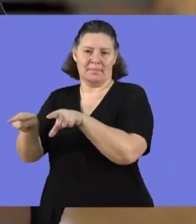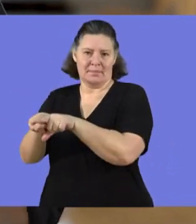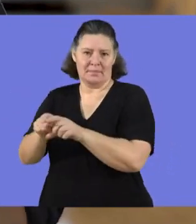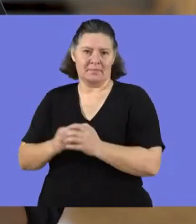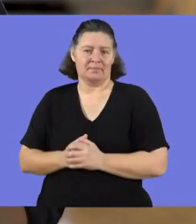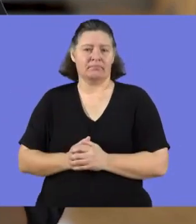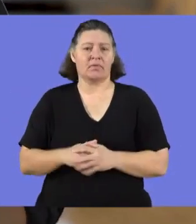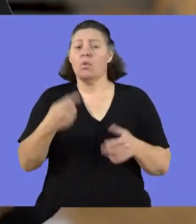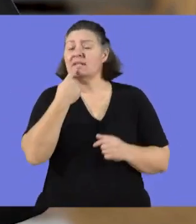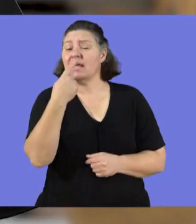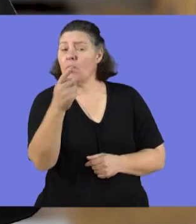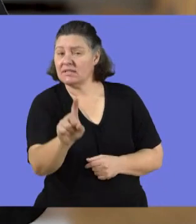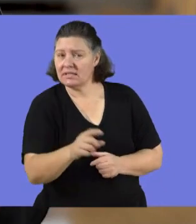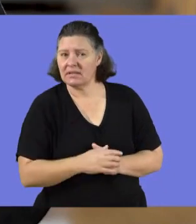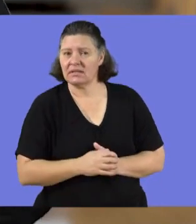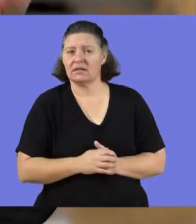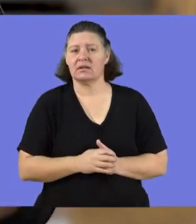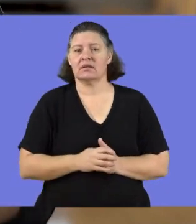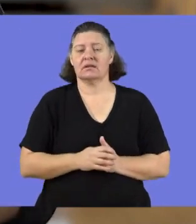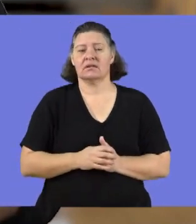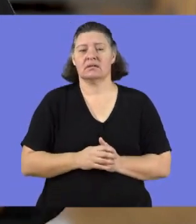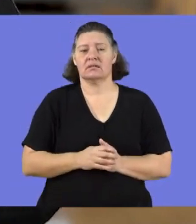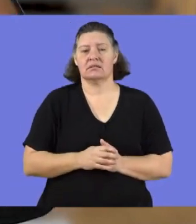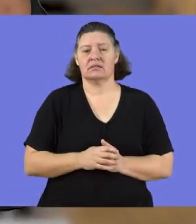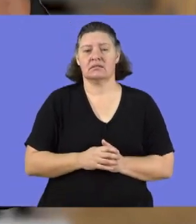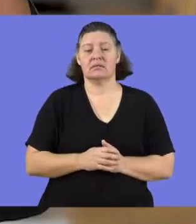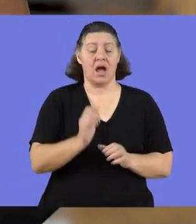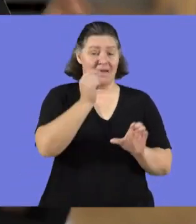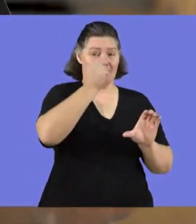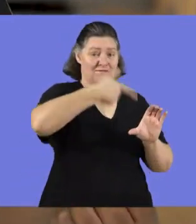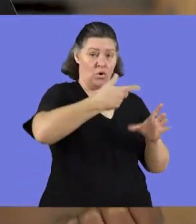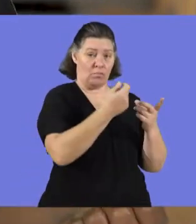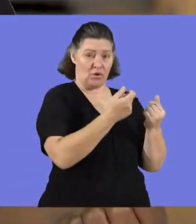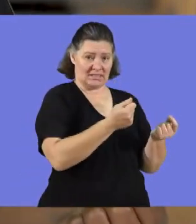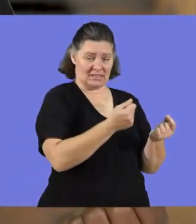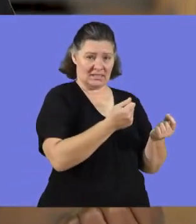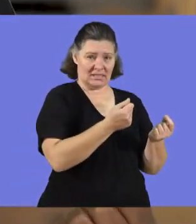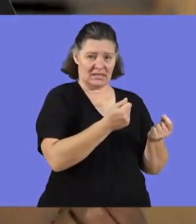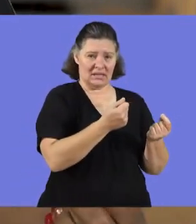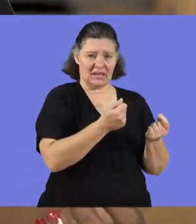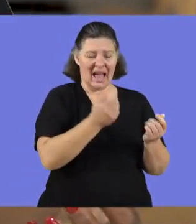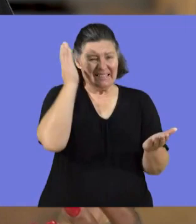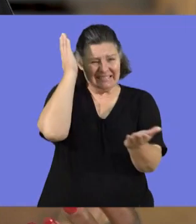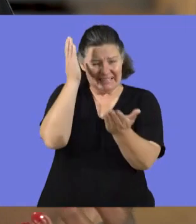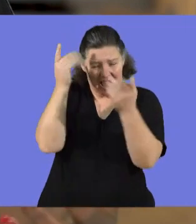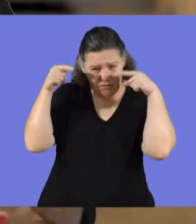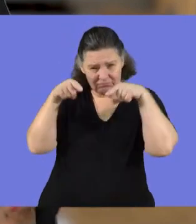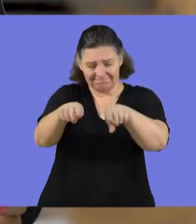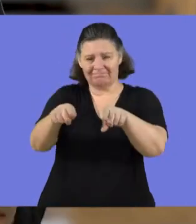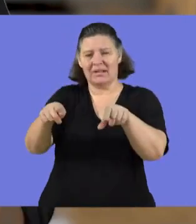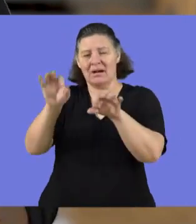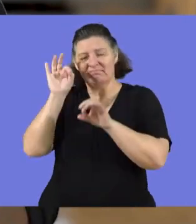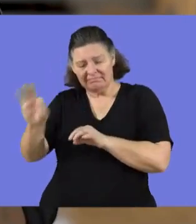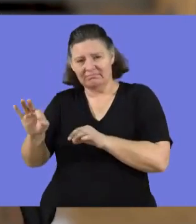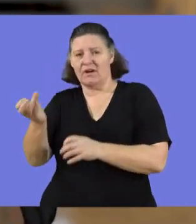increase as well. We are saying, therefore, the fuel price is directly proportional